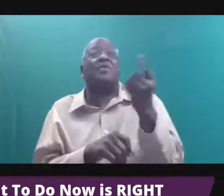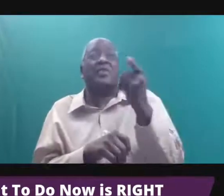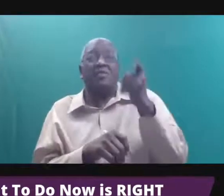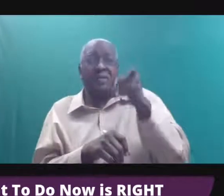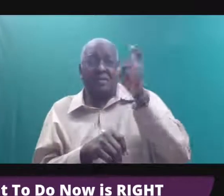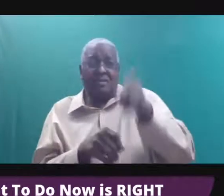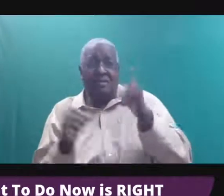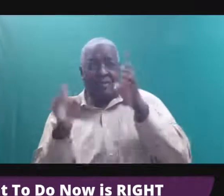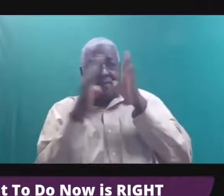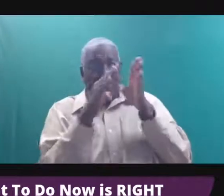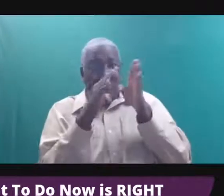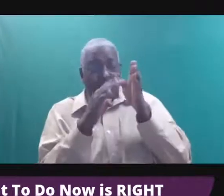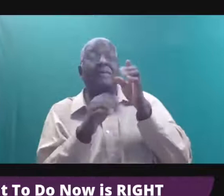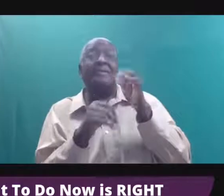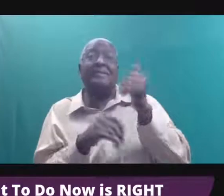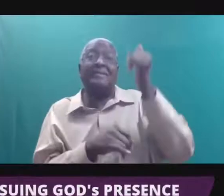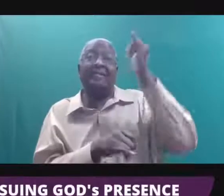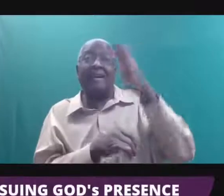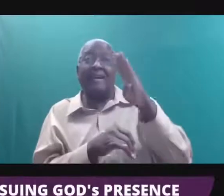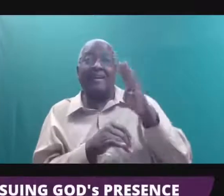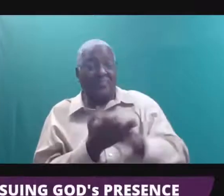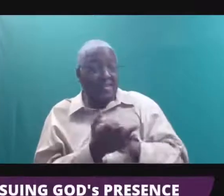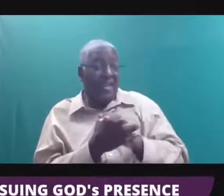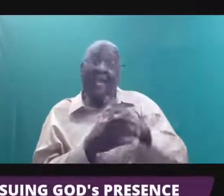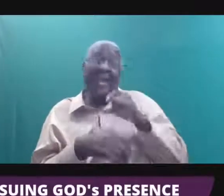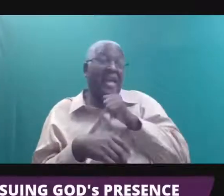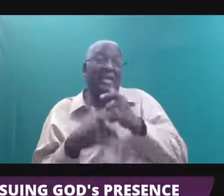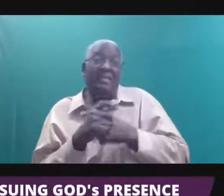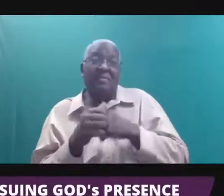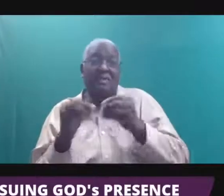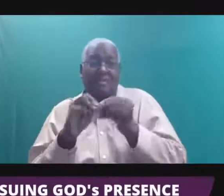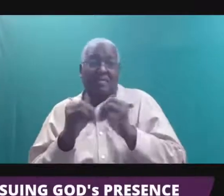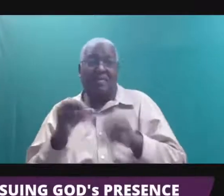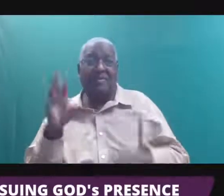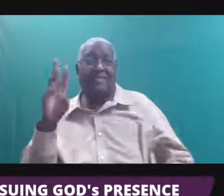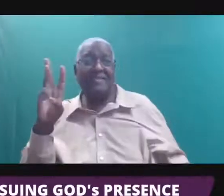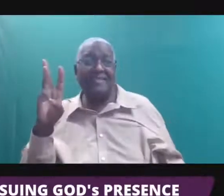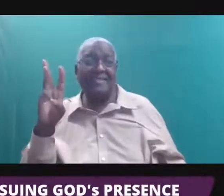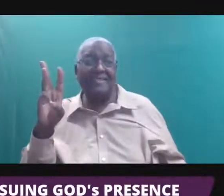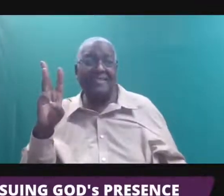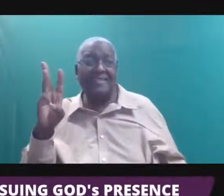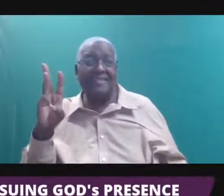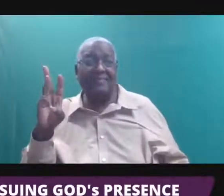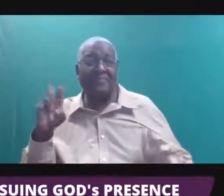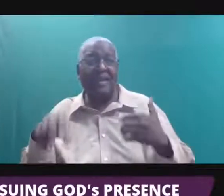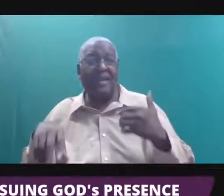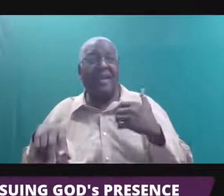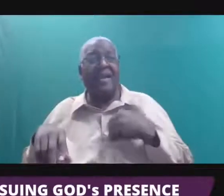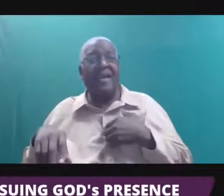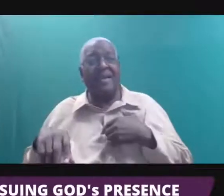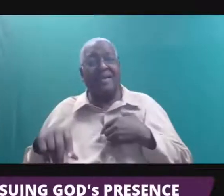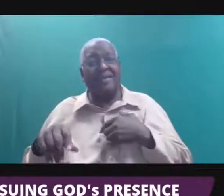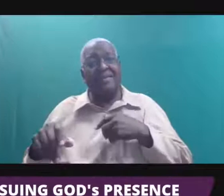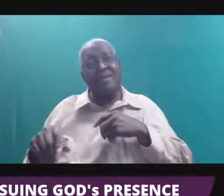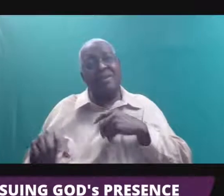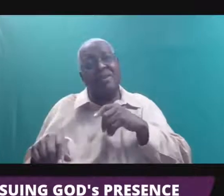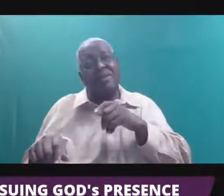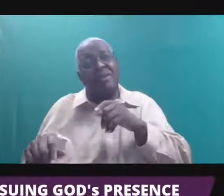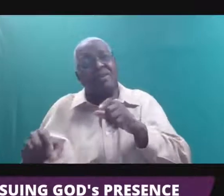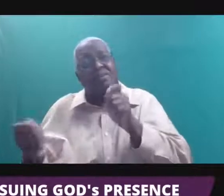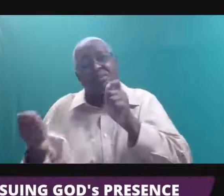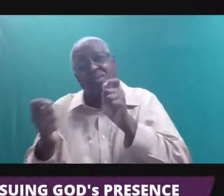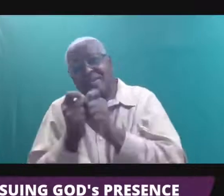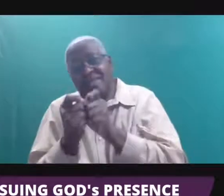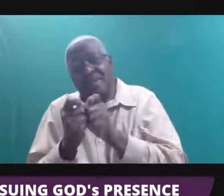listen, I got to get out of here. Oh man, I'm trying not to run. Here's number six. I am particular and only